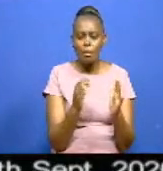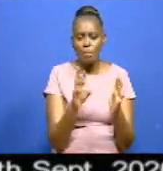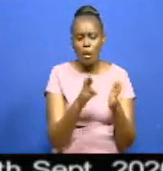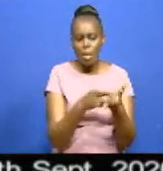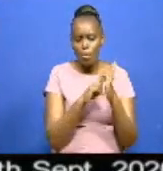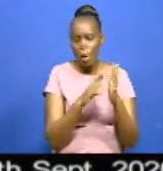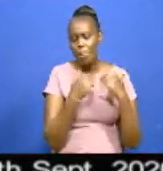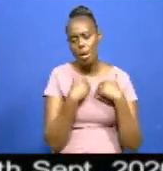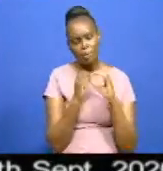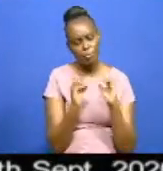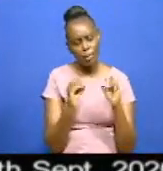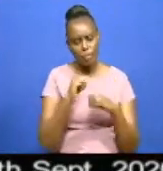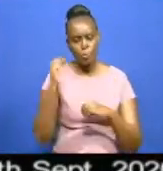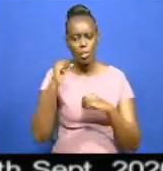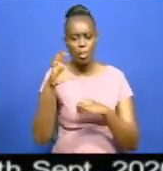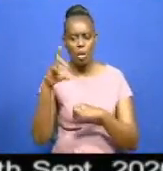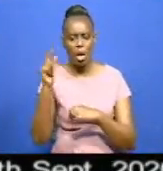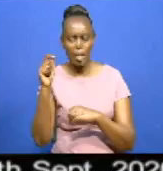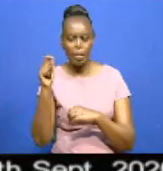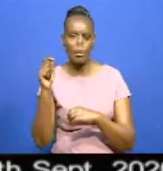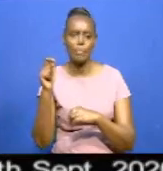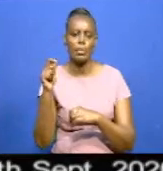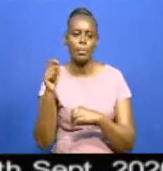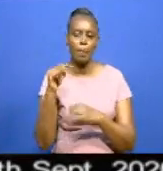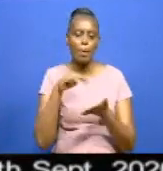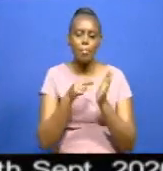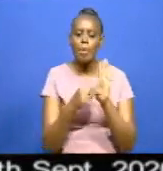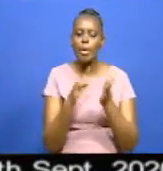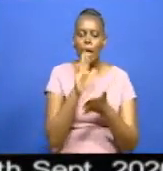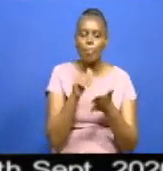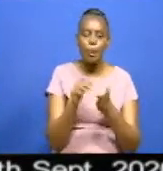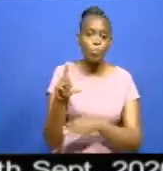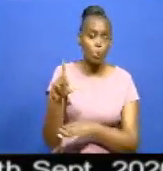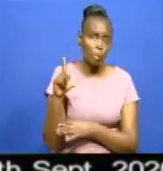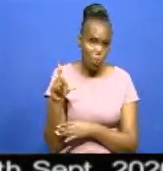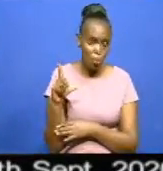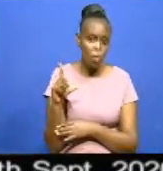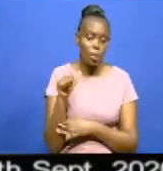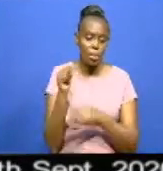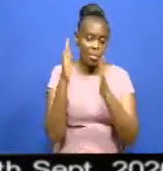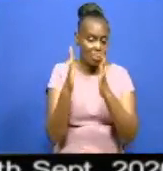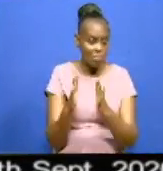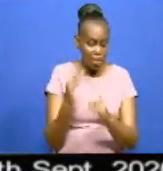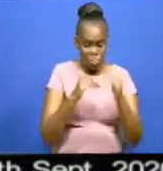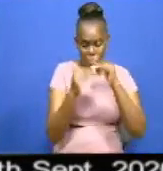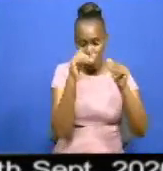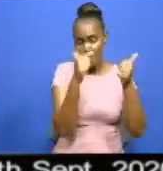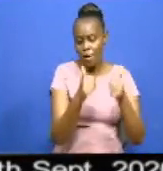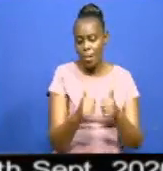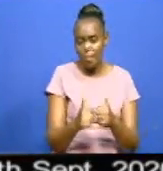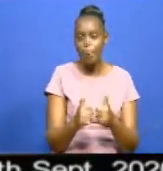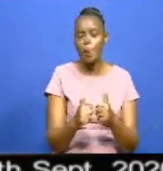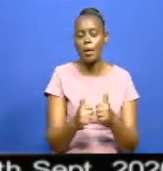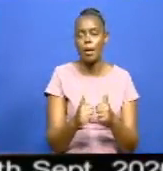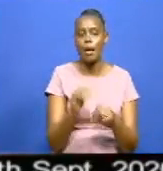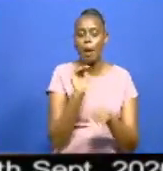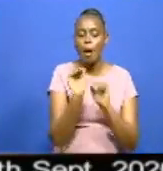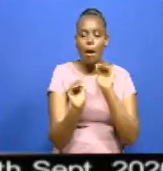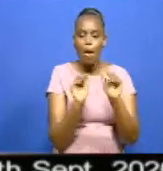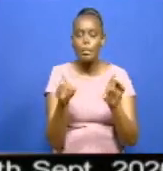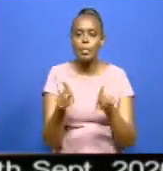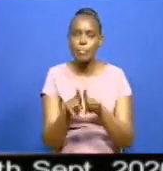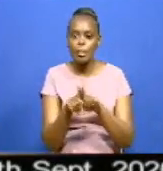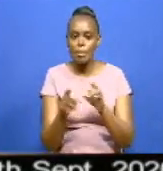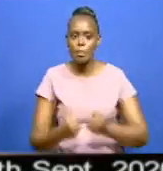as per the Political Parties Act, Honorable Speaker. Therefore, in terms of law, this person does not qualify, and therefore I'll be asking also